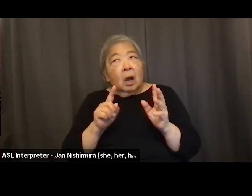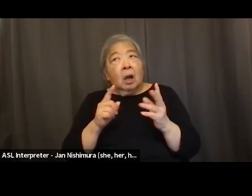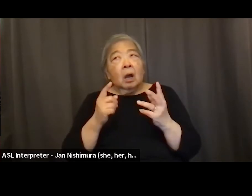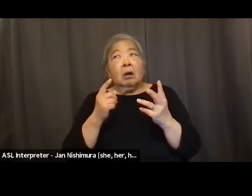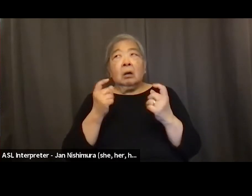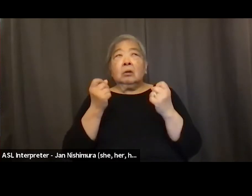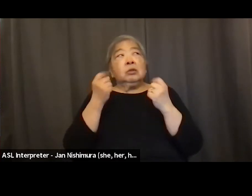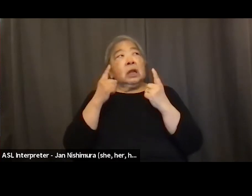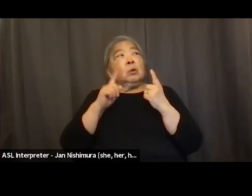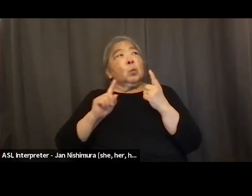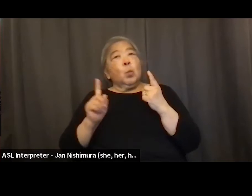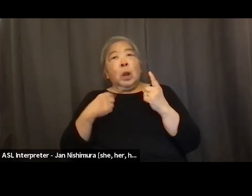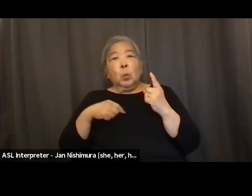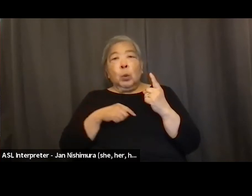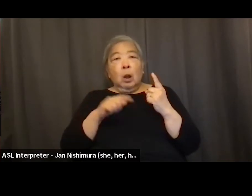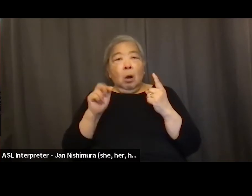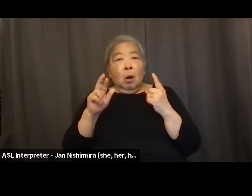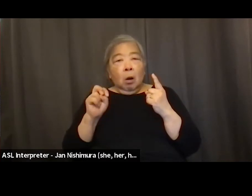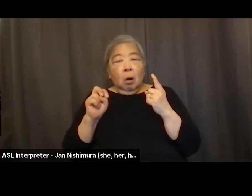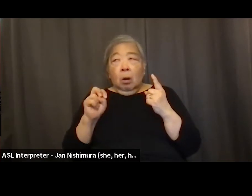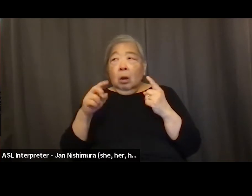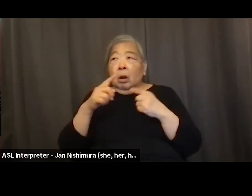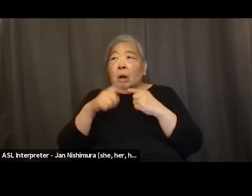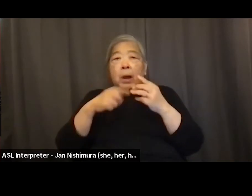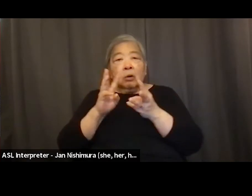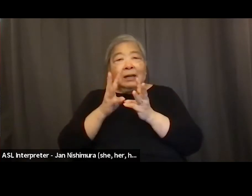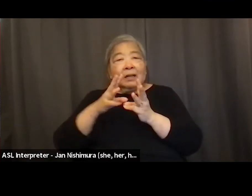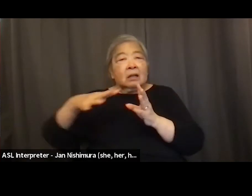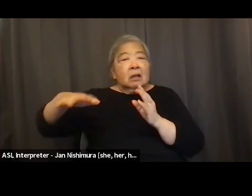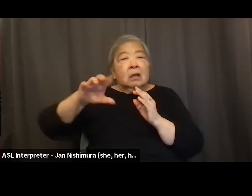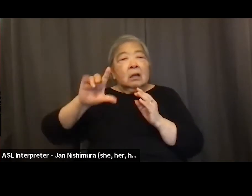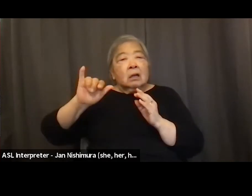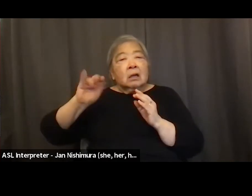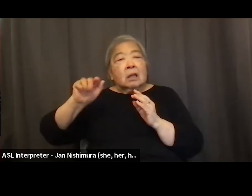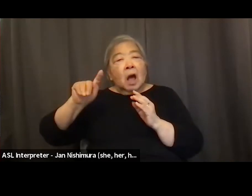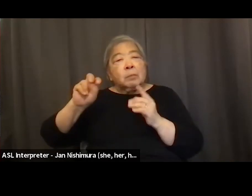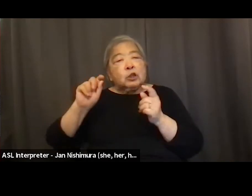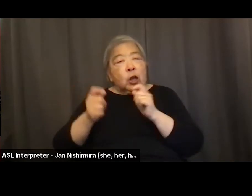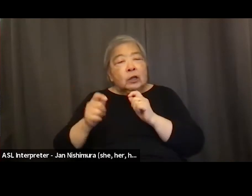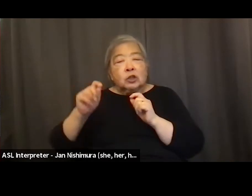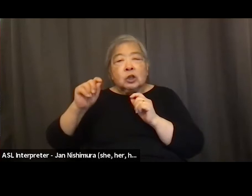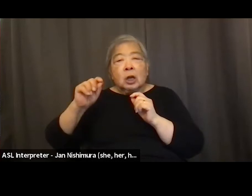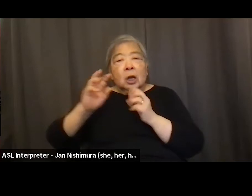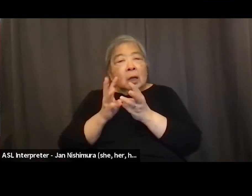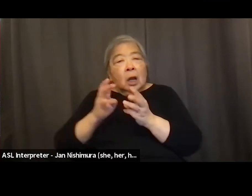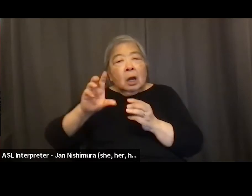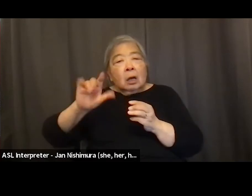are at regarding climate change and the climate crises that are impacting our communities.